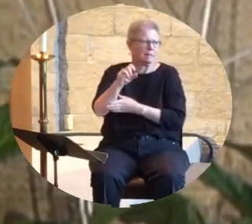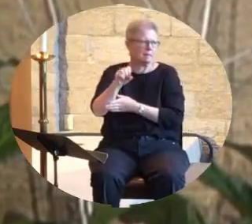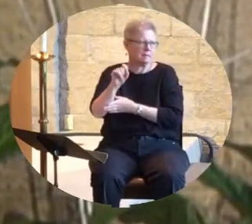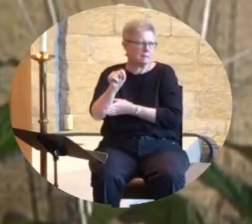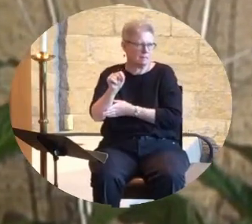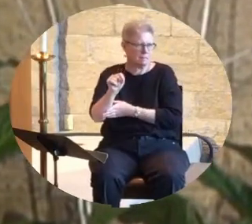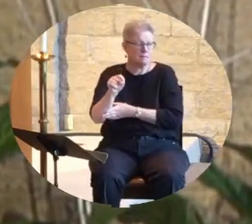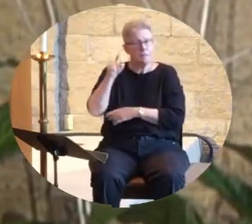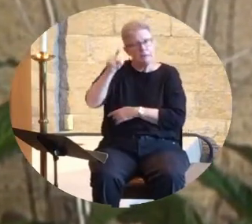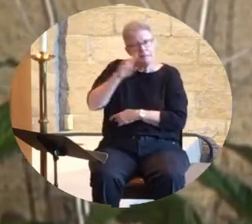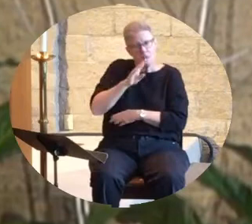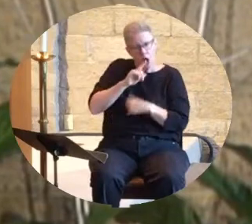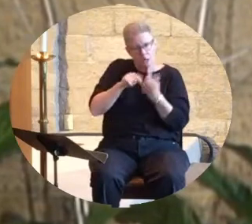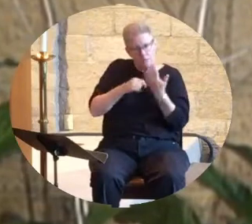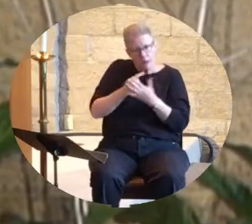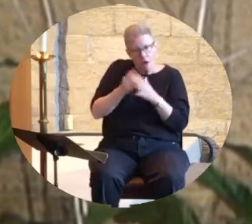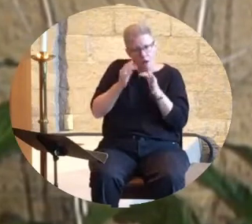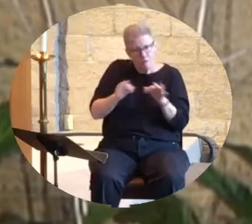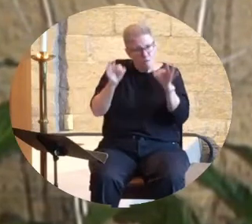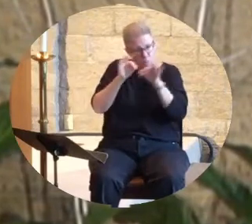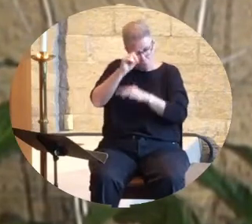belief. Belief.